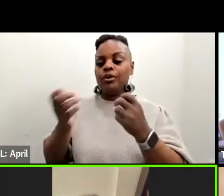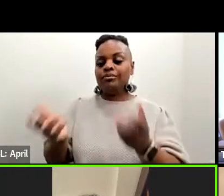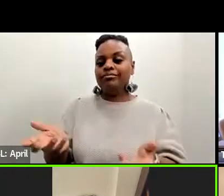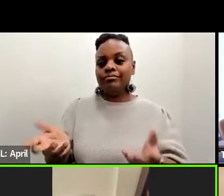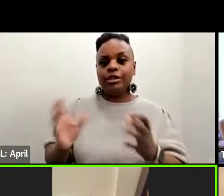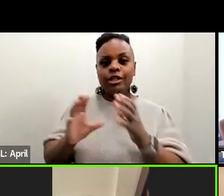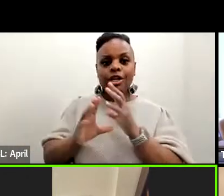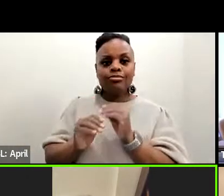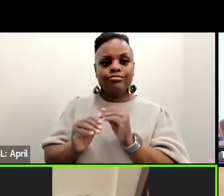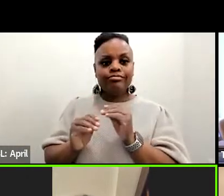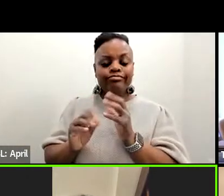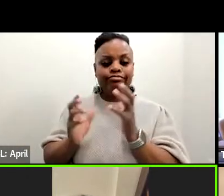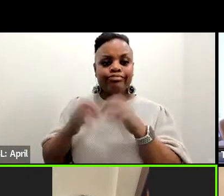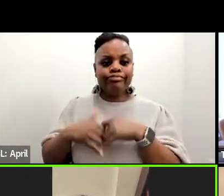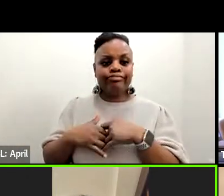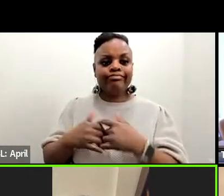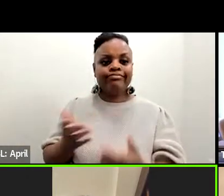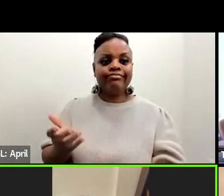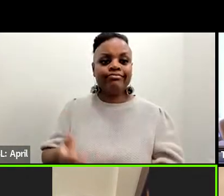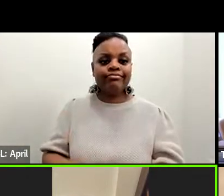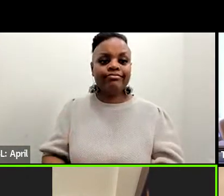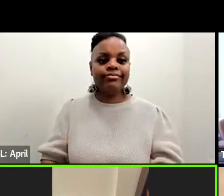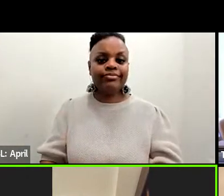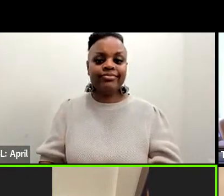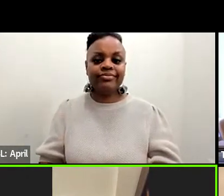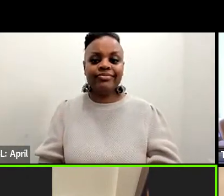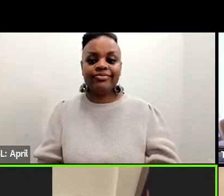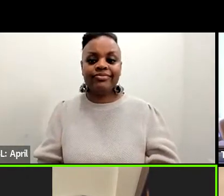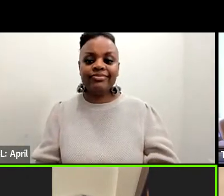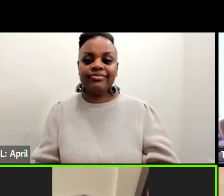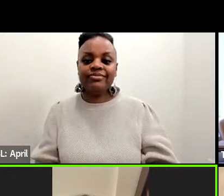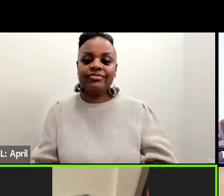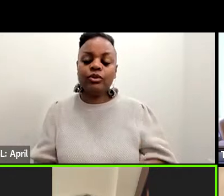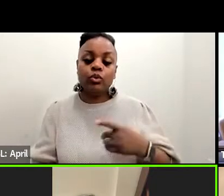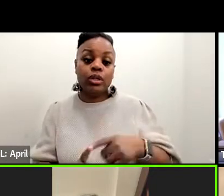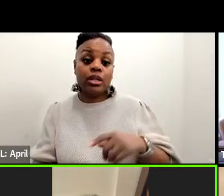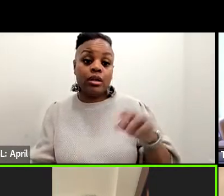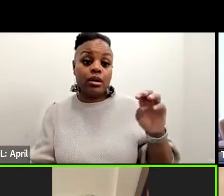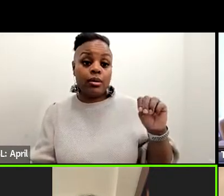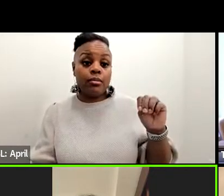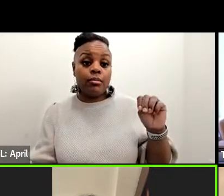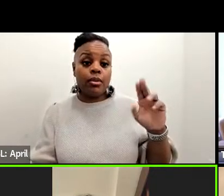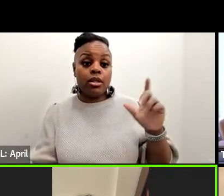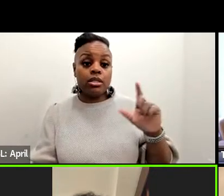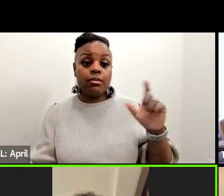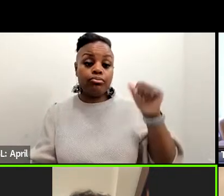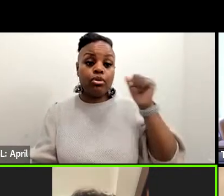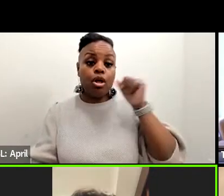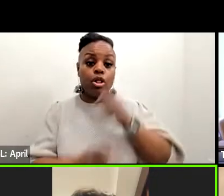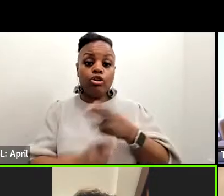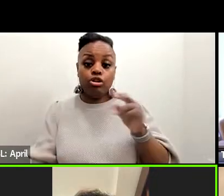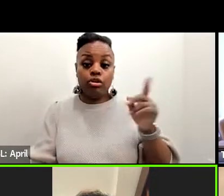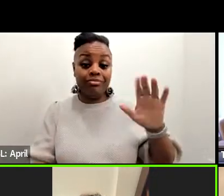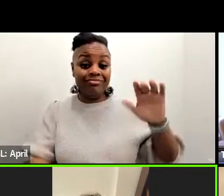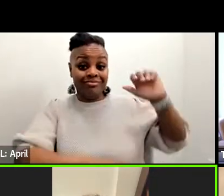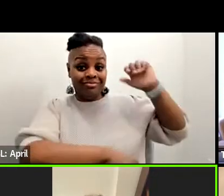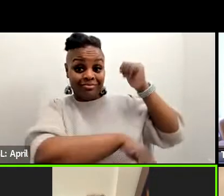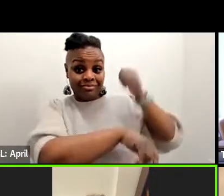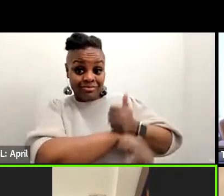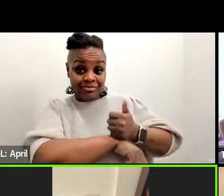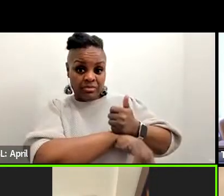if the Brotherhood is back at any moment in time, it would be really a struggle for them to know whose call are they gonna listen